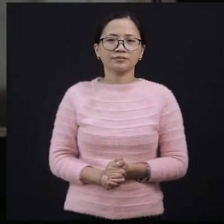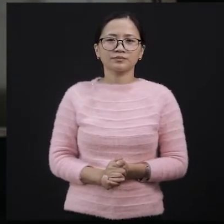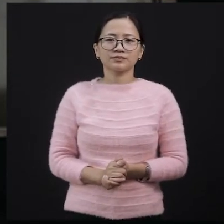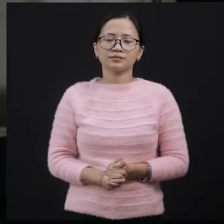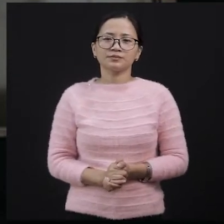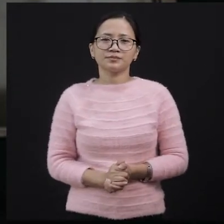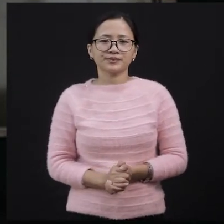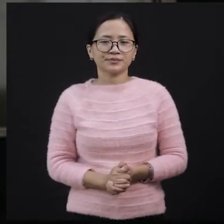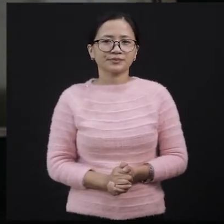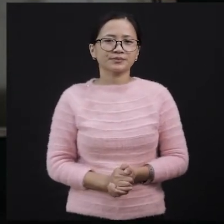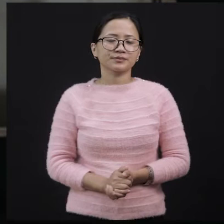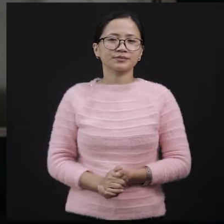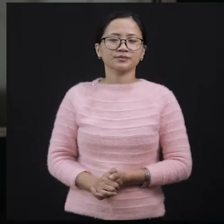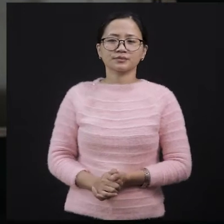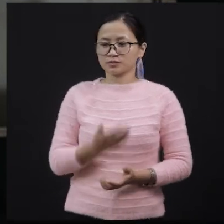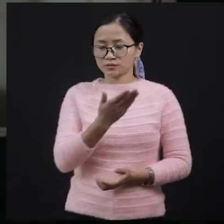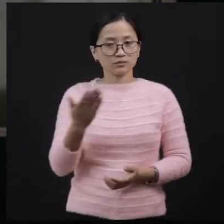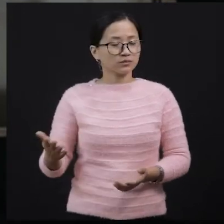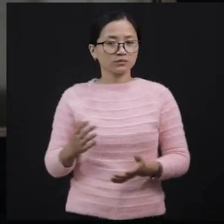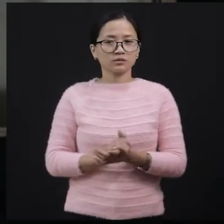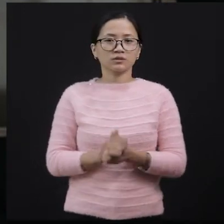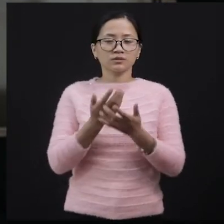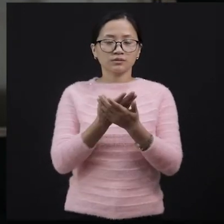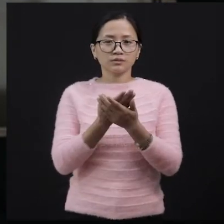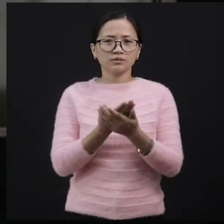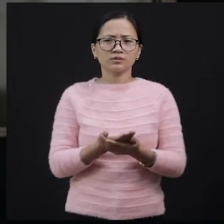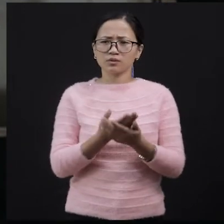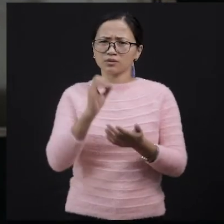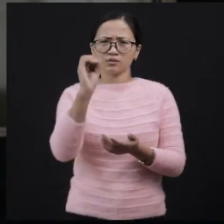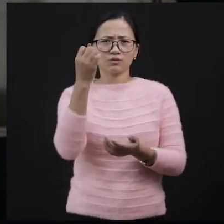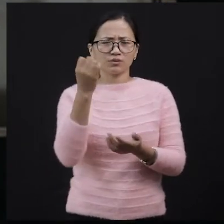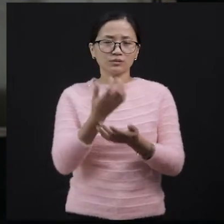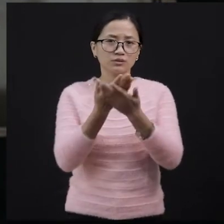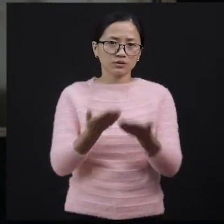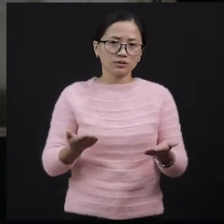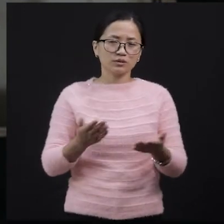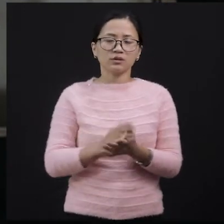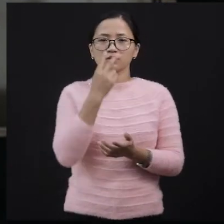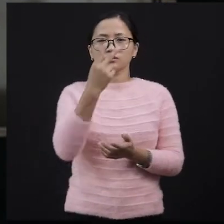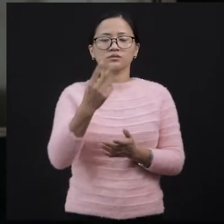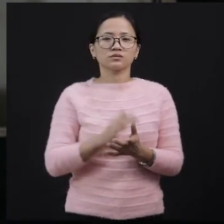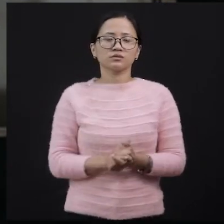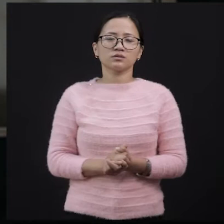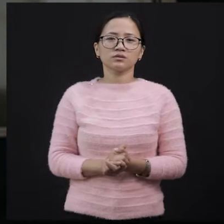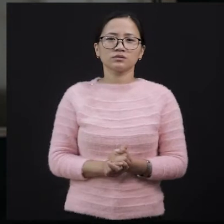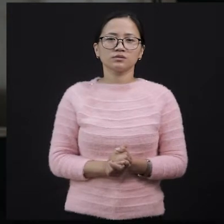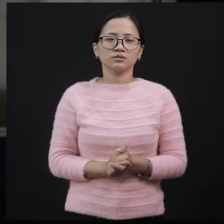Translucent bodies are those bodies, or they are those objects where we can see